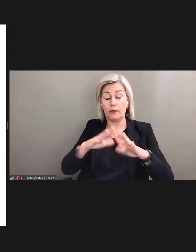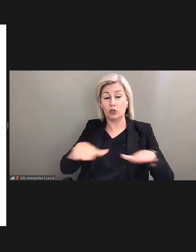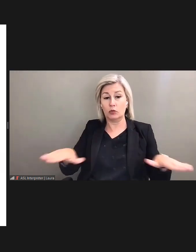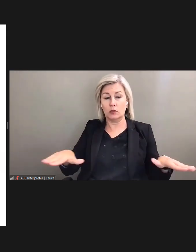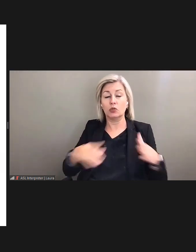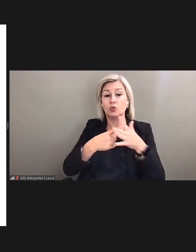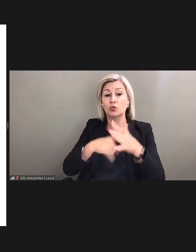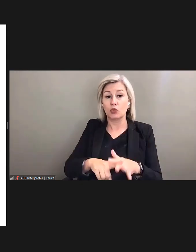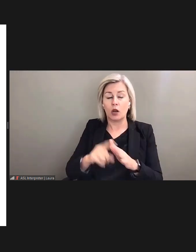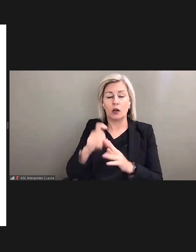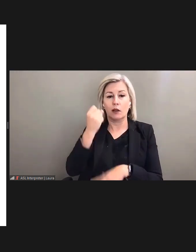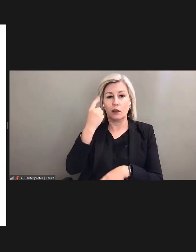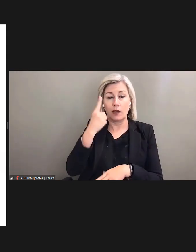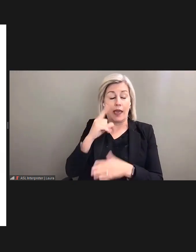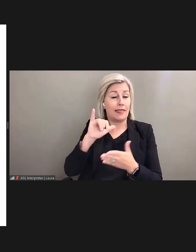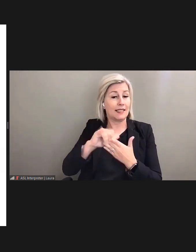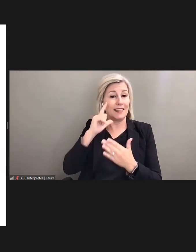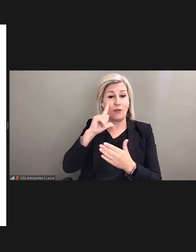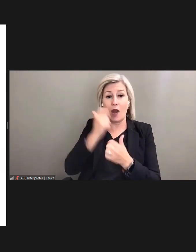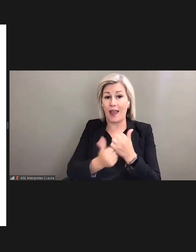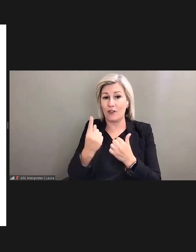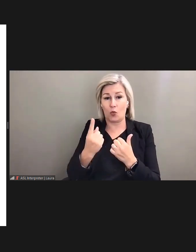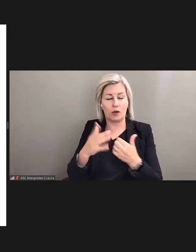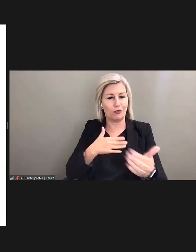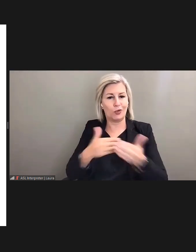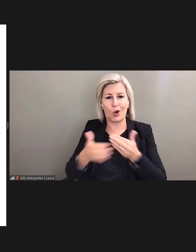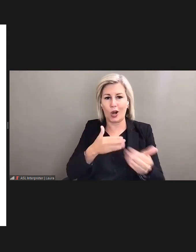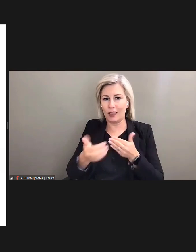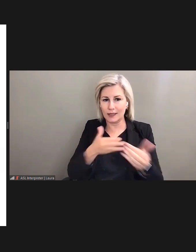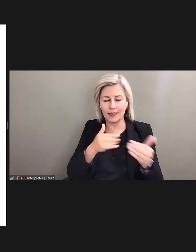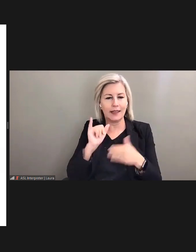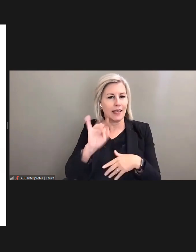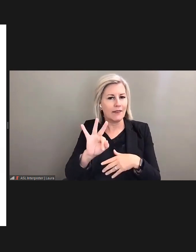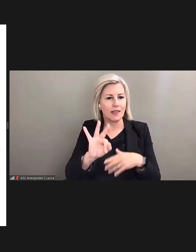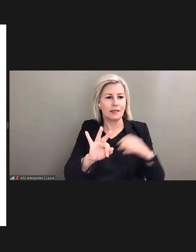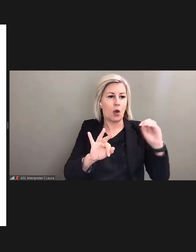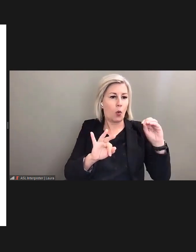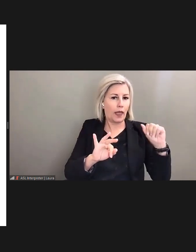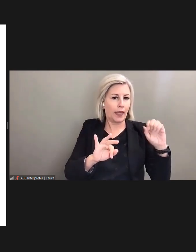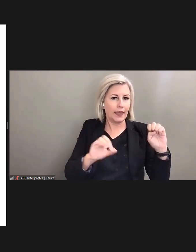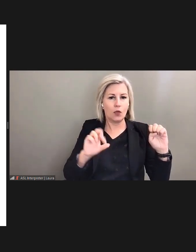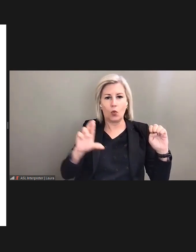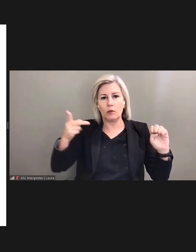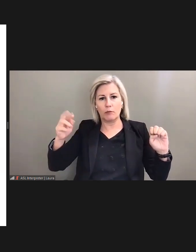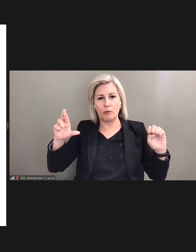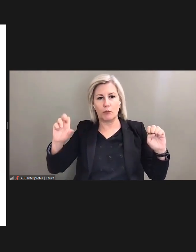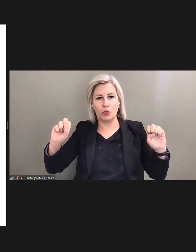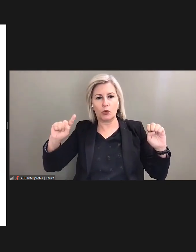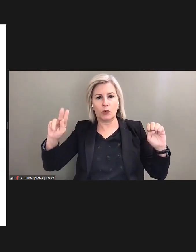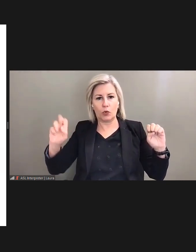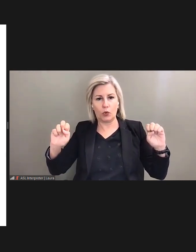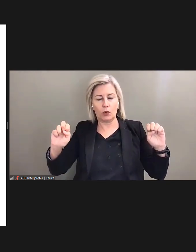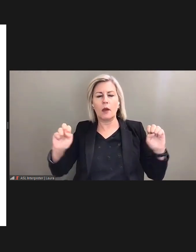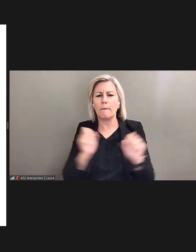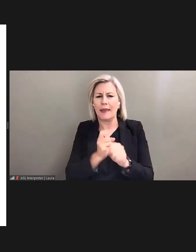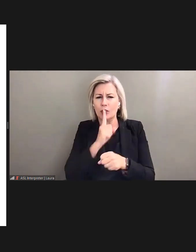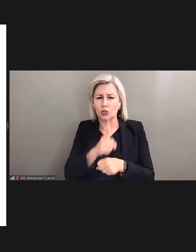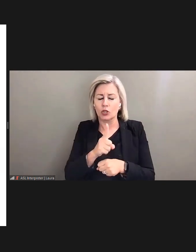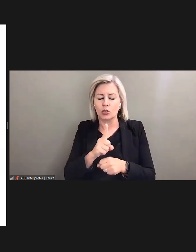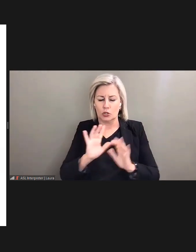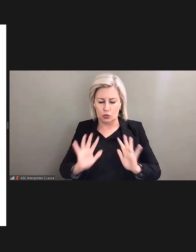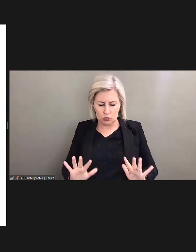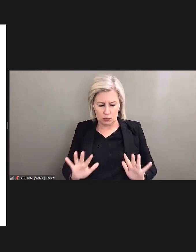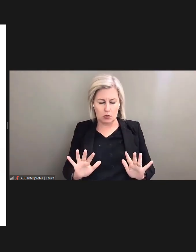begin with, and this goes for everybody, regardless of what method you're using, be sure to refresh yourself on